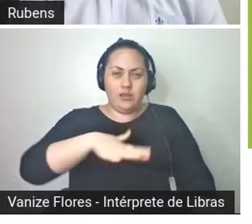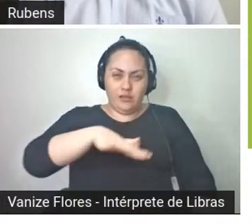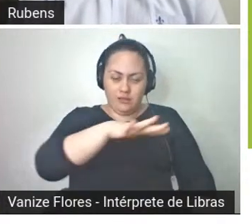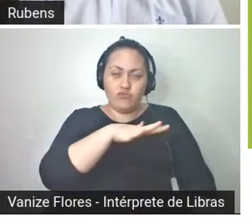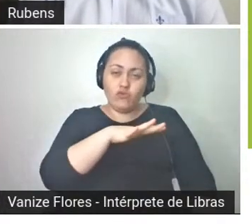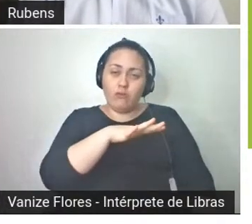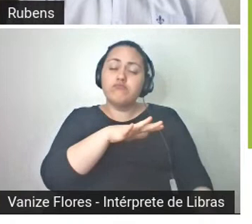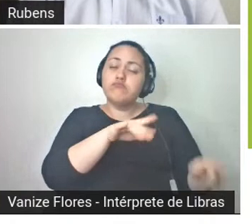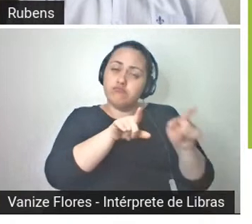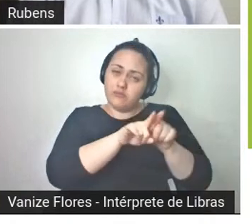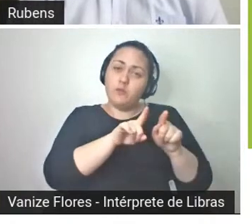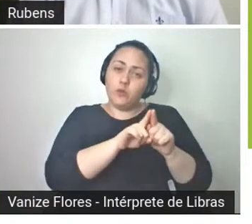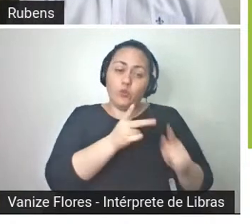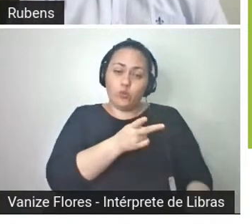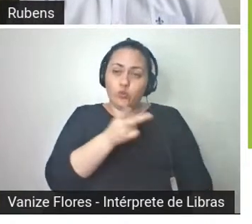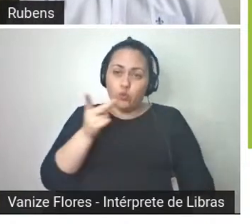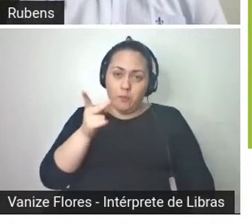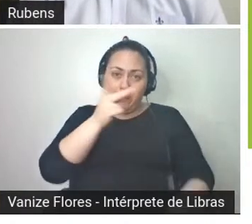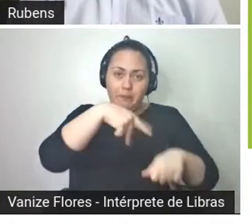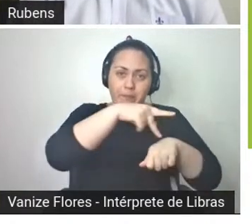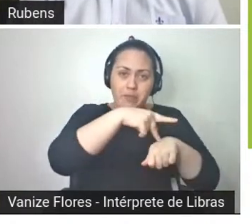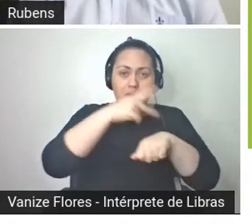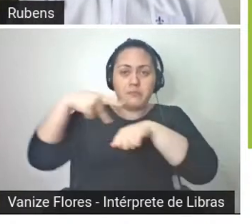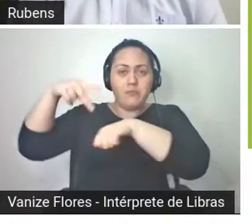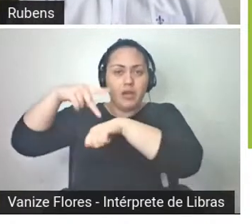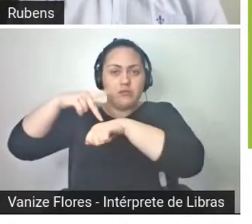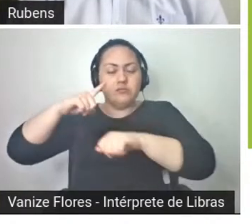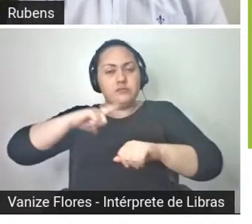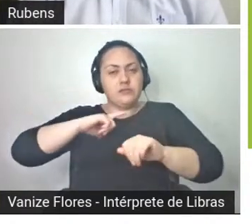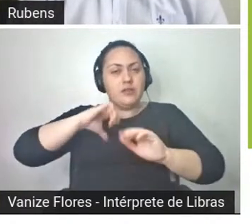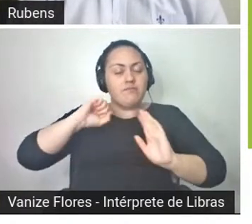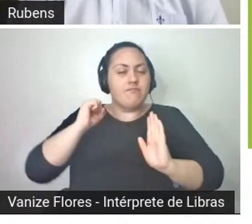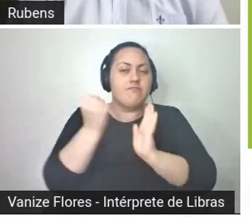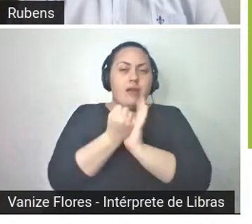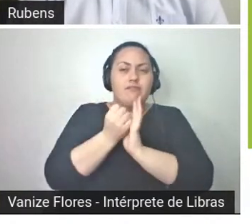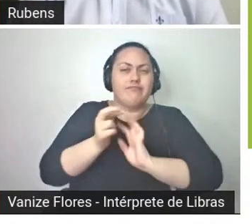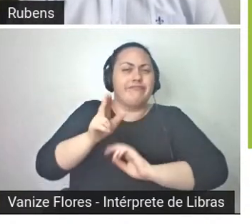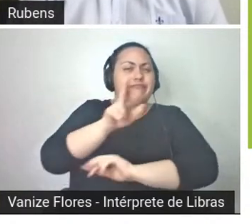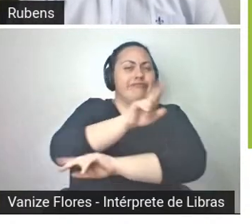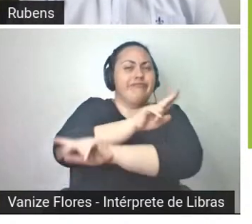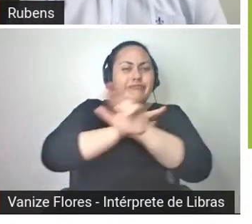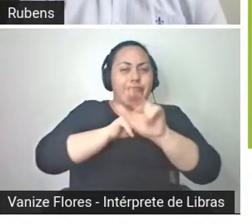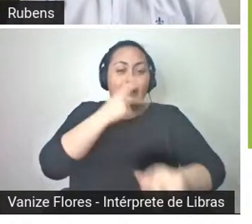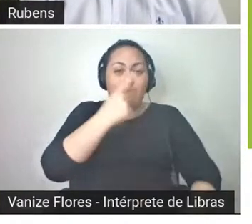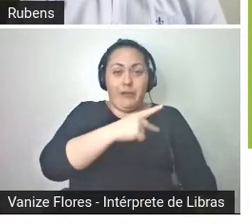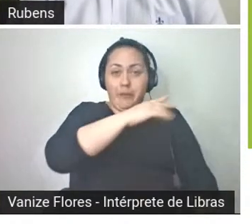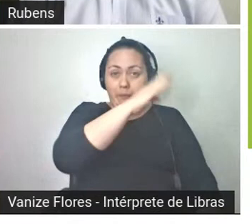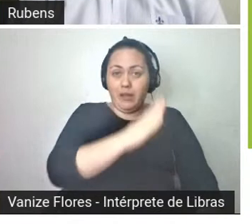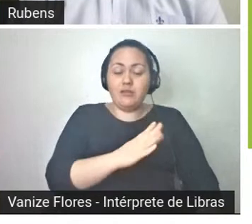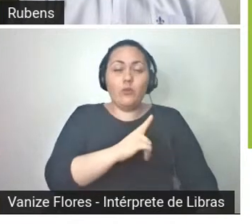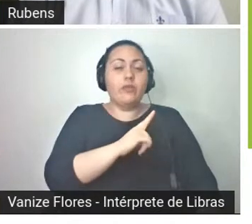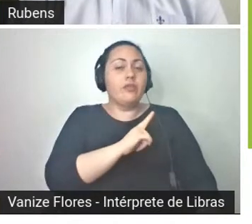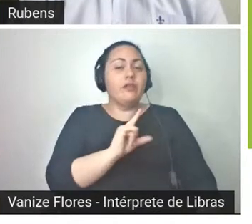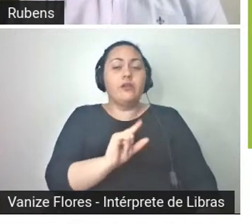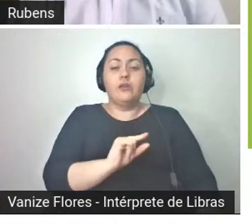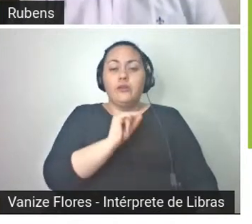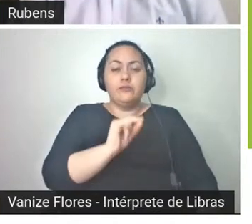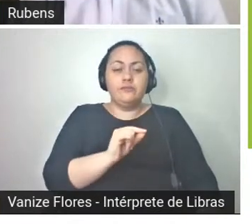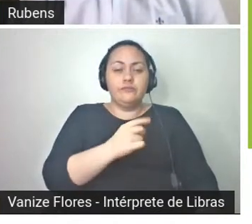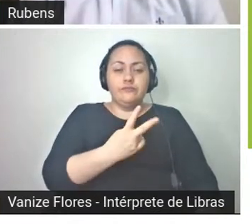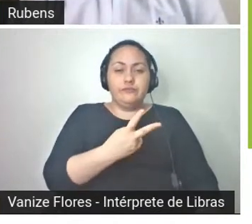países marcados por uma enorme diversidade. Então, o Brasil possui